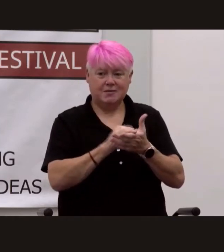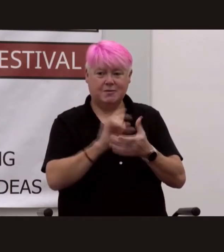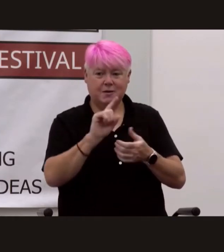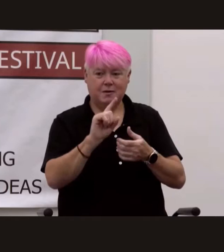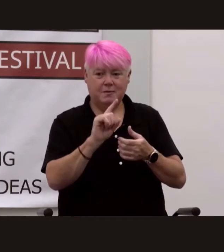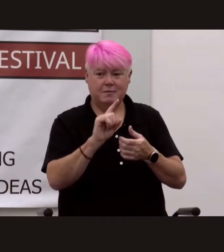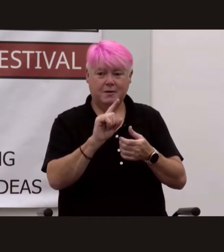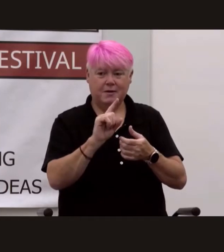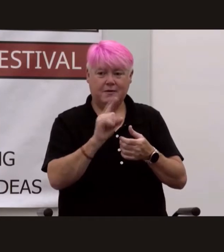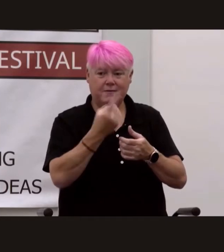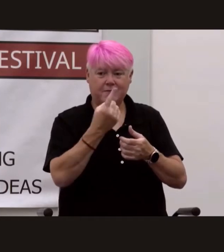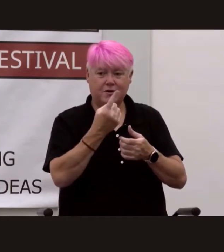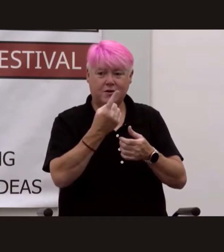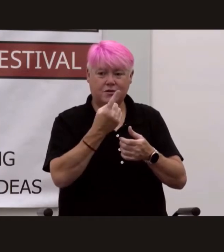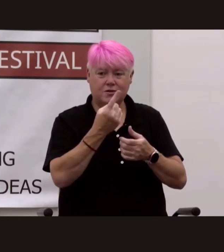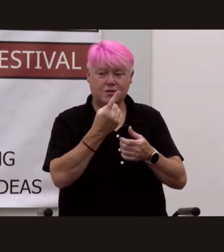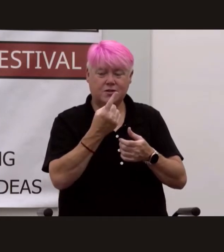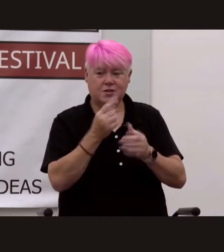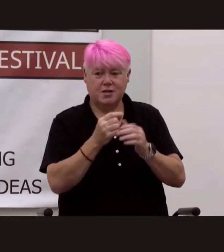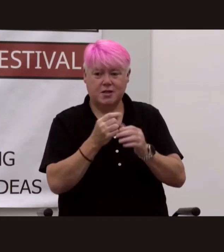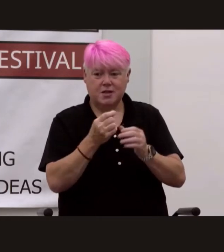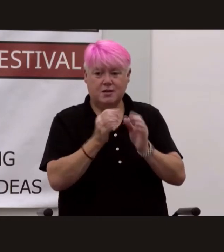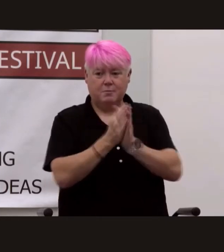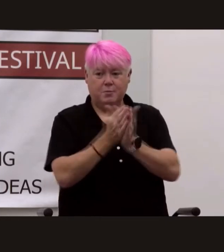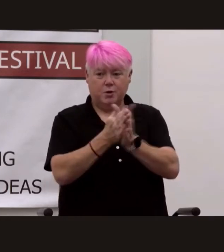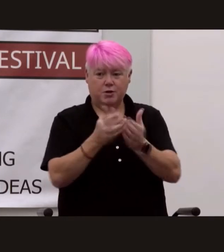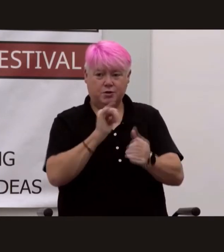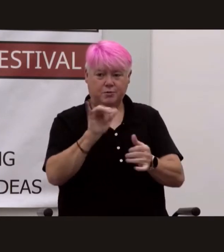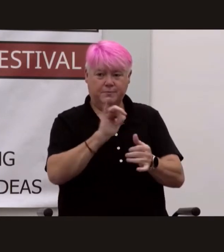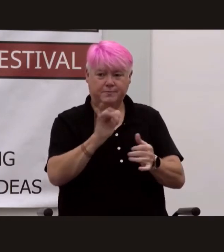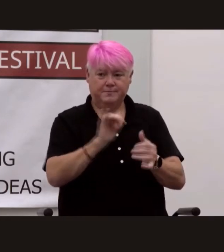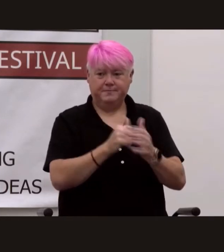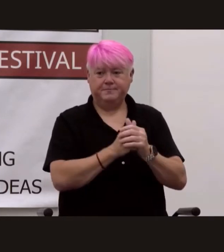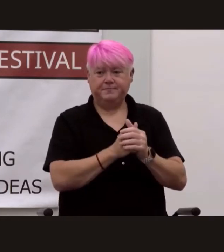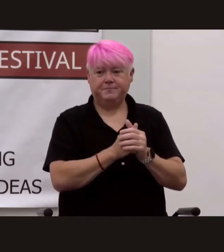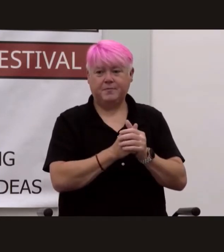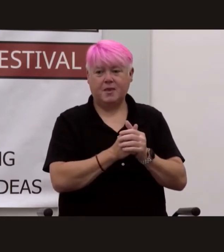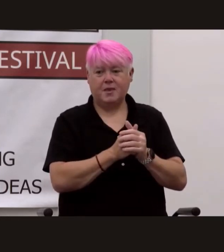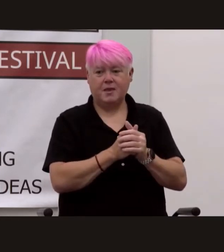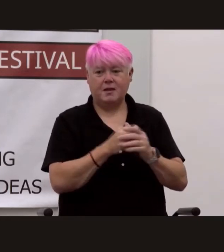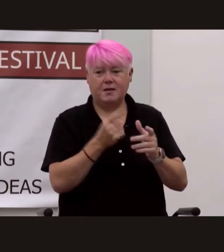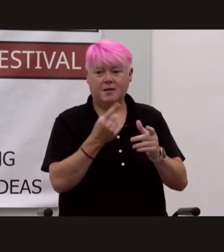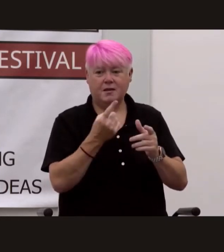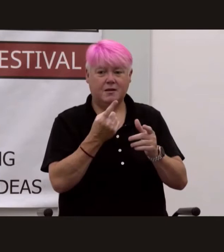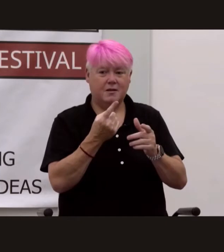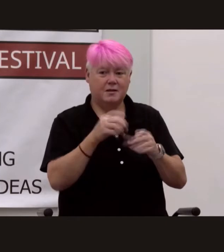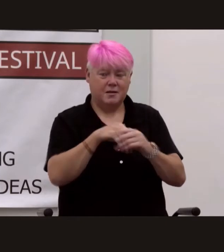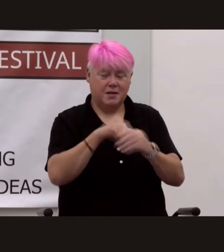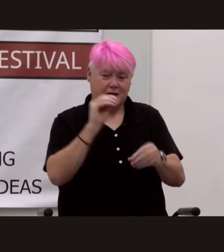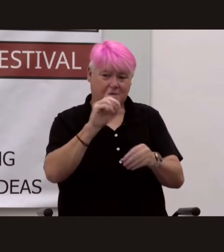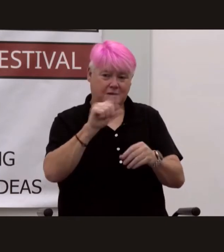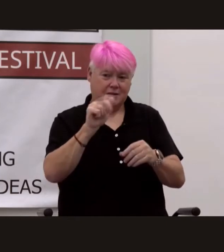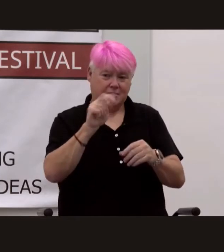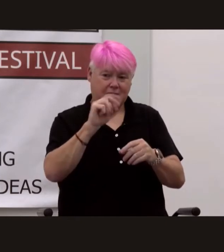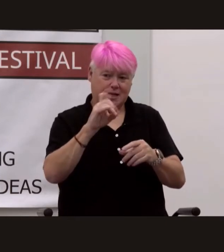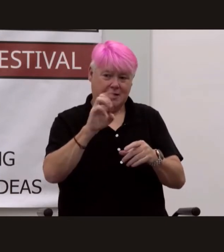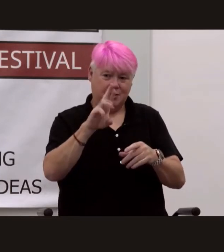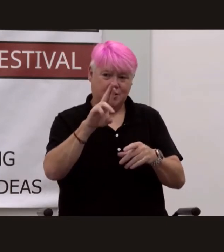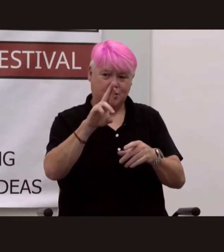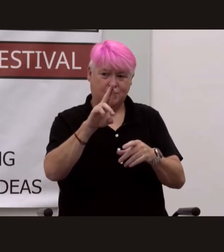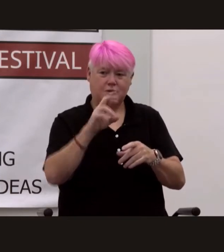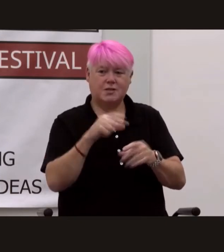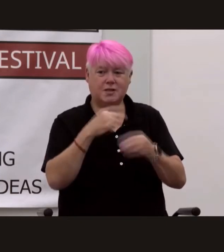in my first novel, The Outlander. He is essentially, The Outlander was about